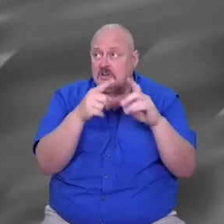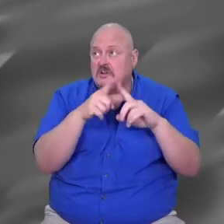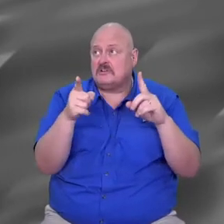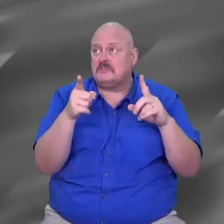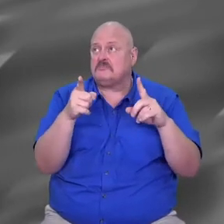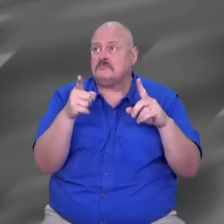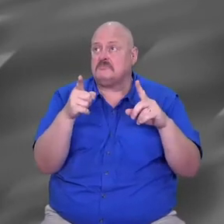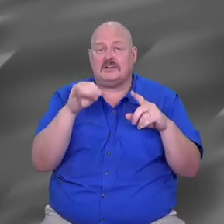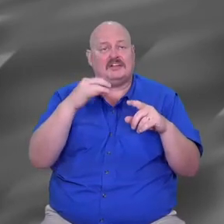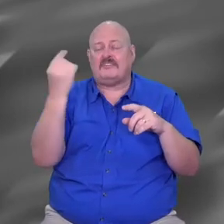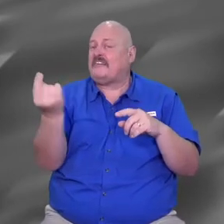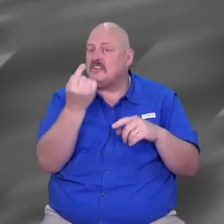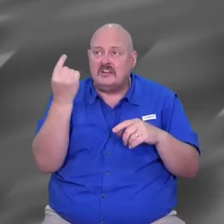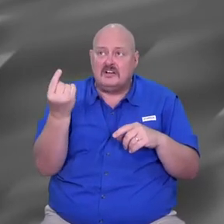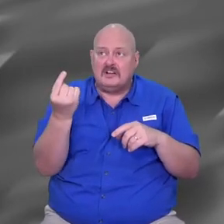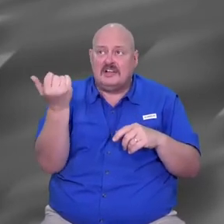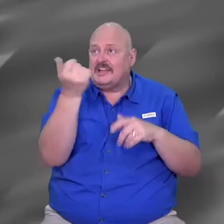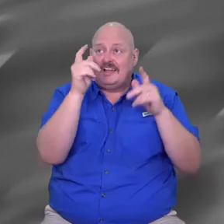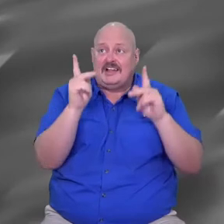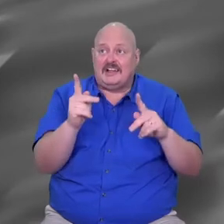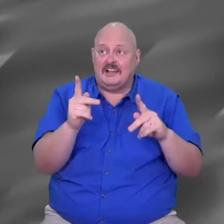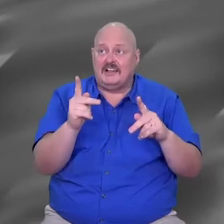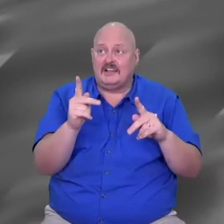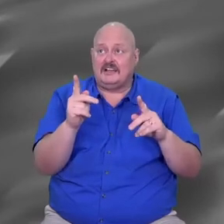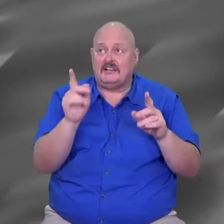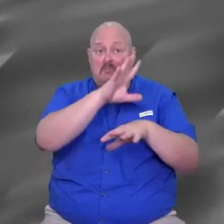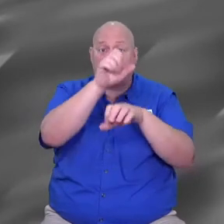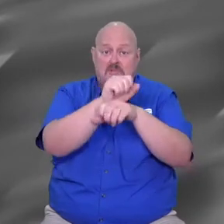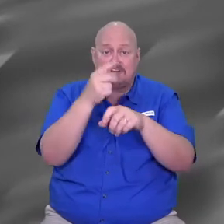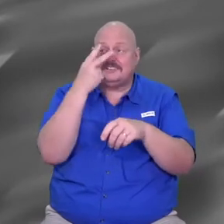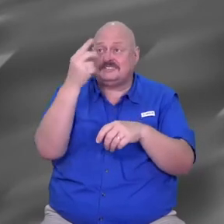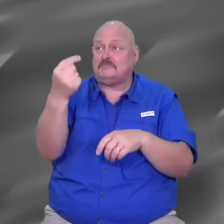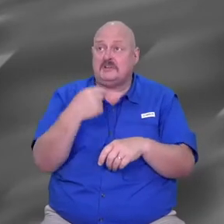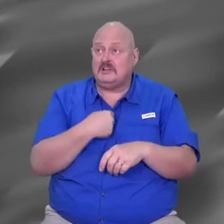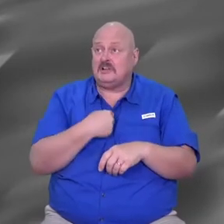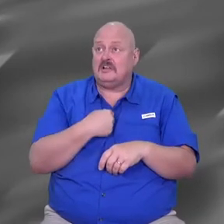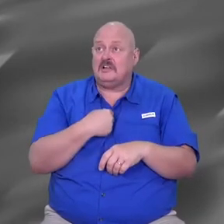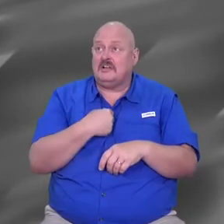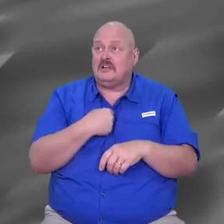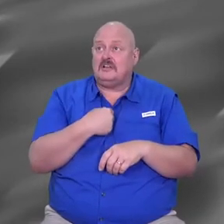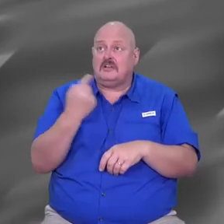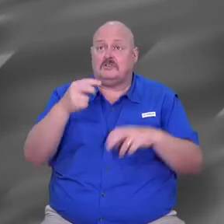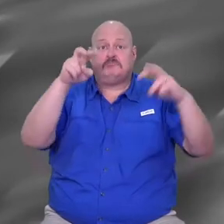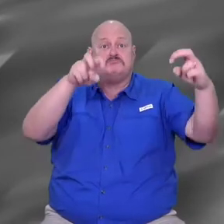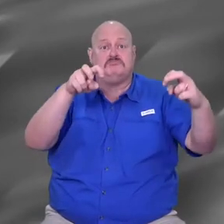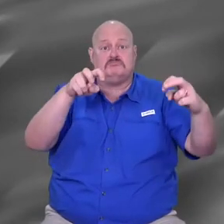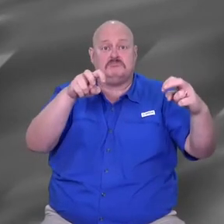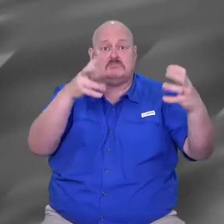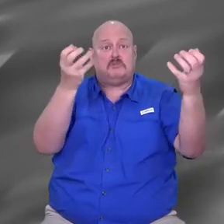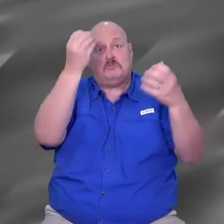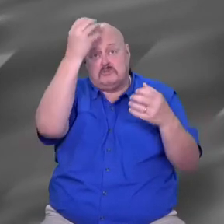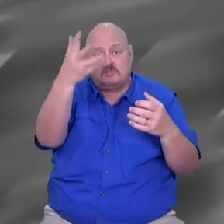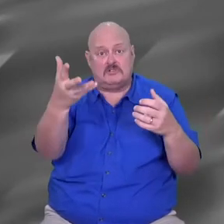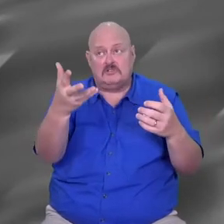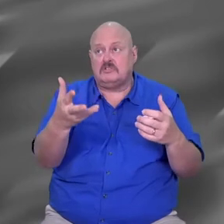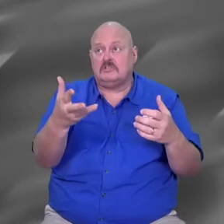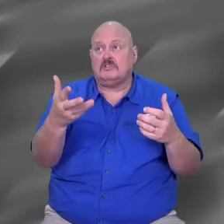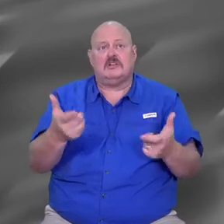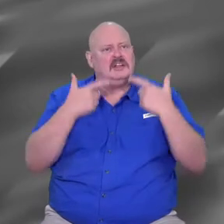rarely, if ever, does anybody, quote, make an appointment to come in to see me and just sit down and say, Jeff, I want you to know, life